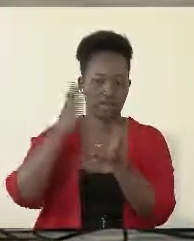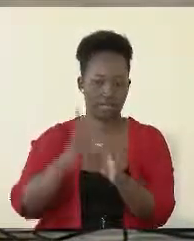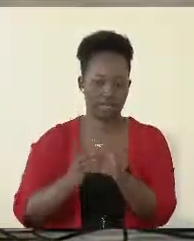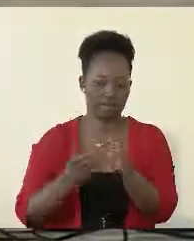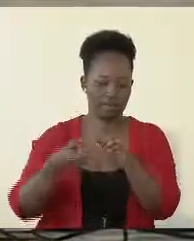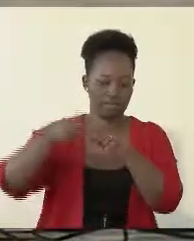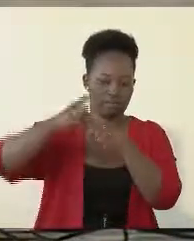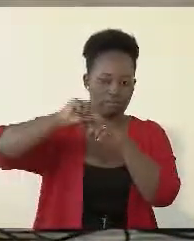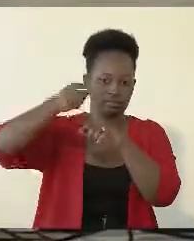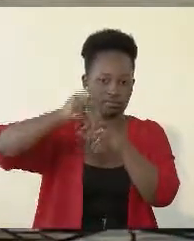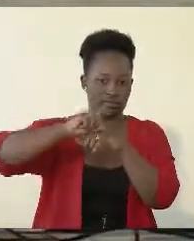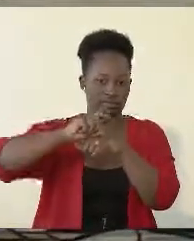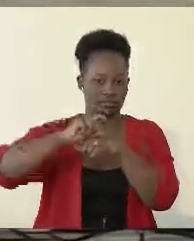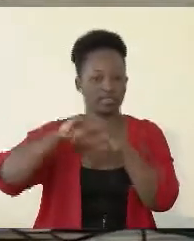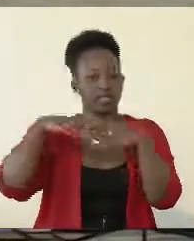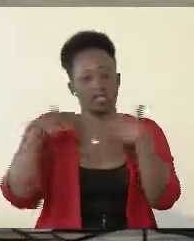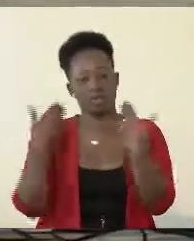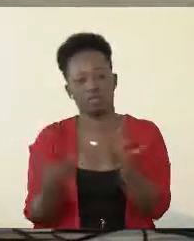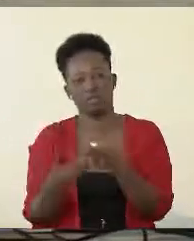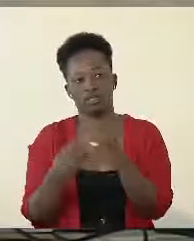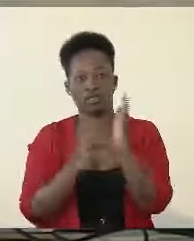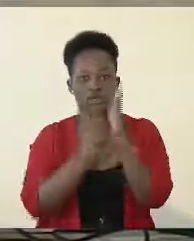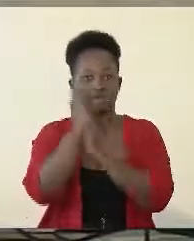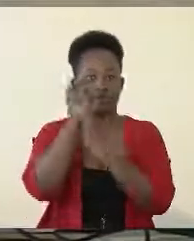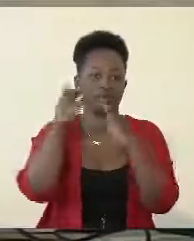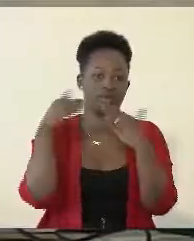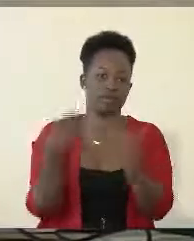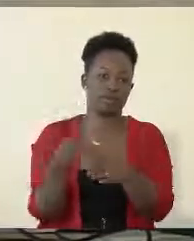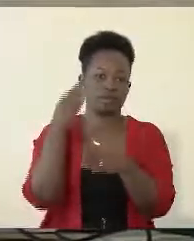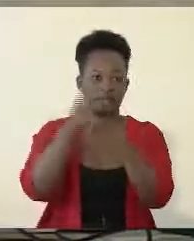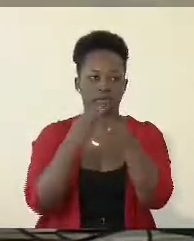develop or to build